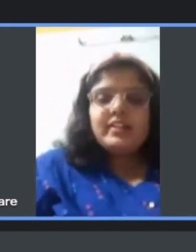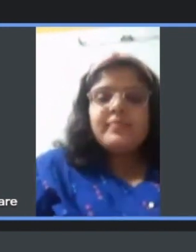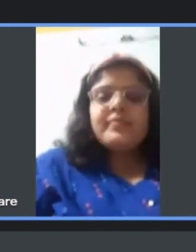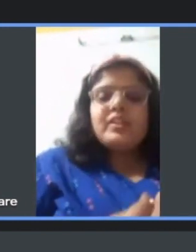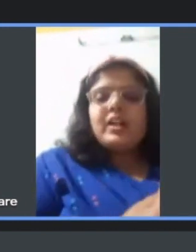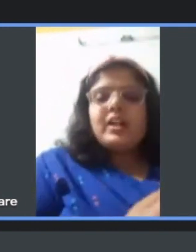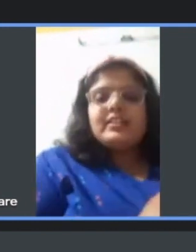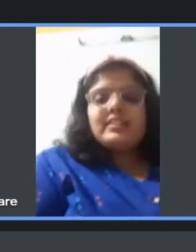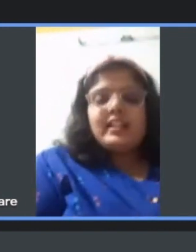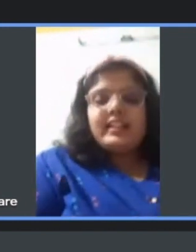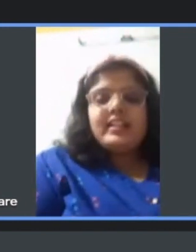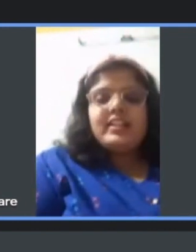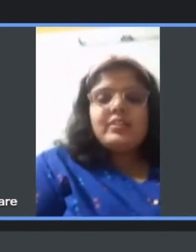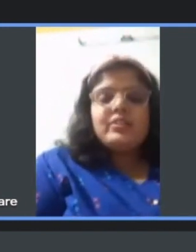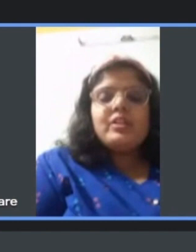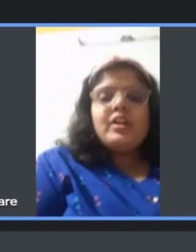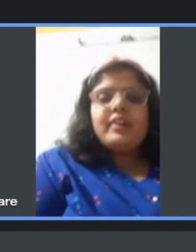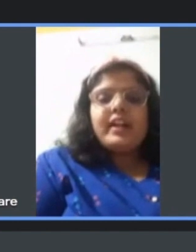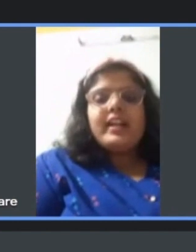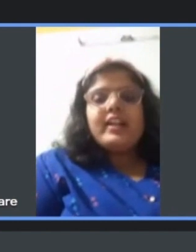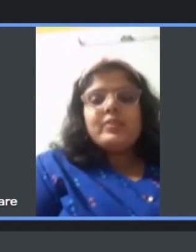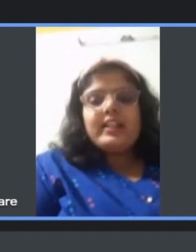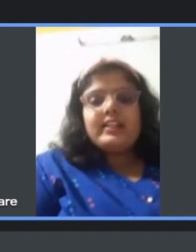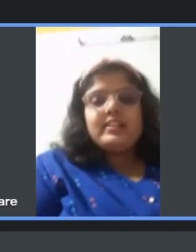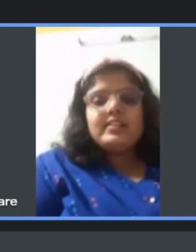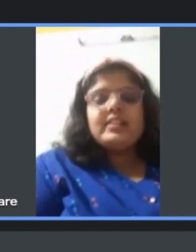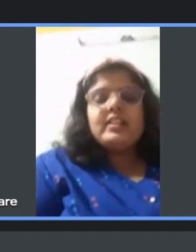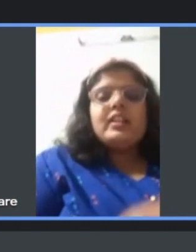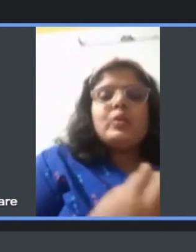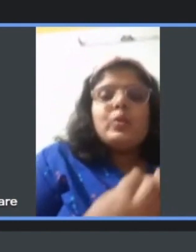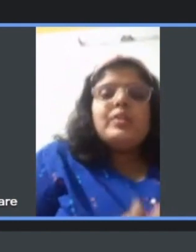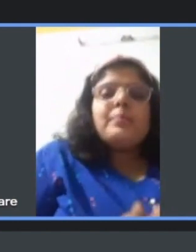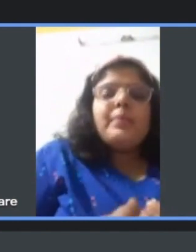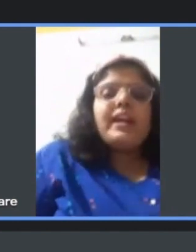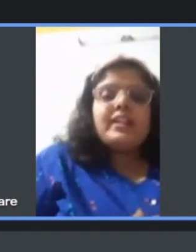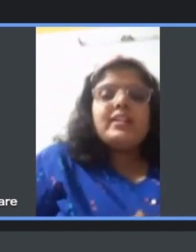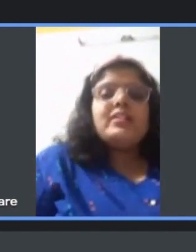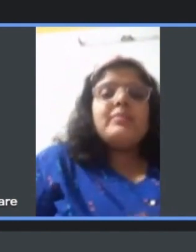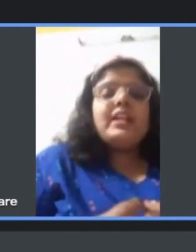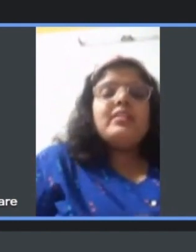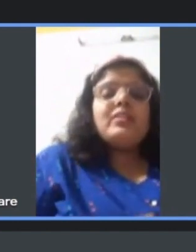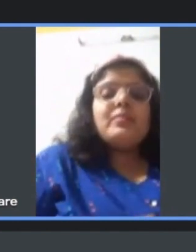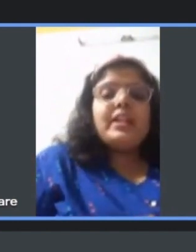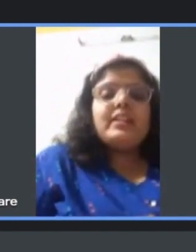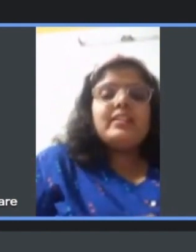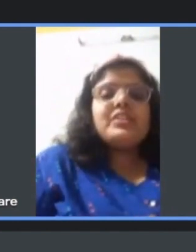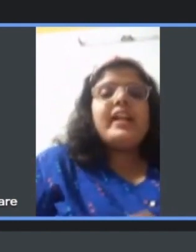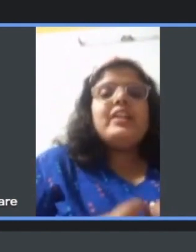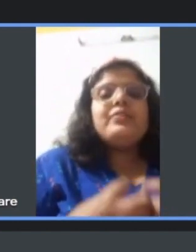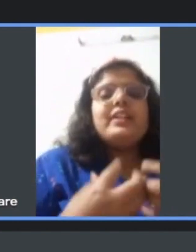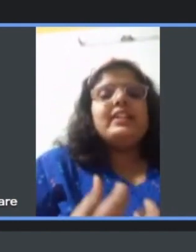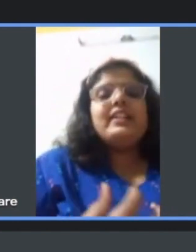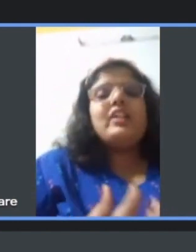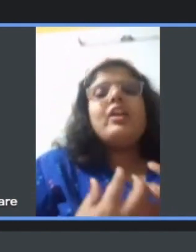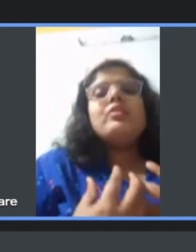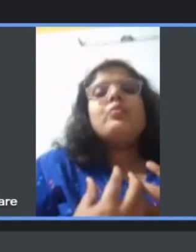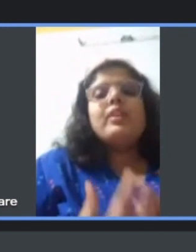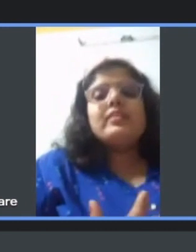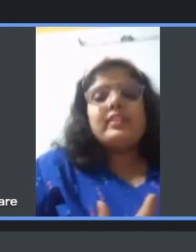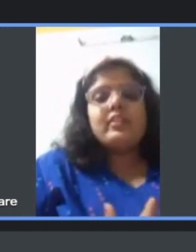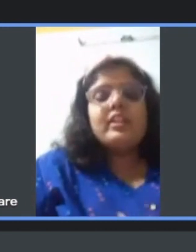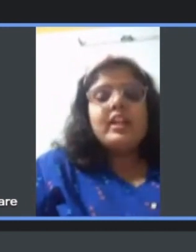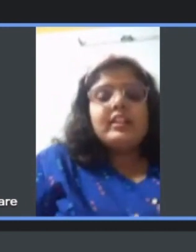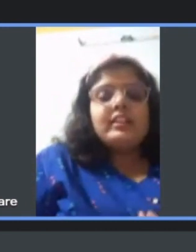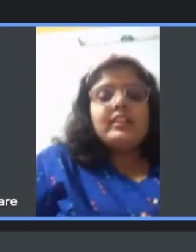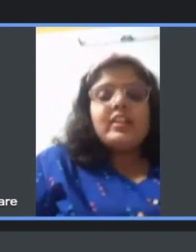read, you can't study, why are you like this? Own parent making the child feel that they're not worth